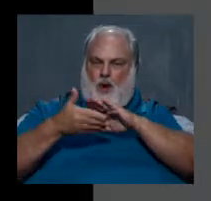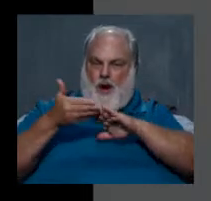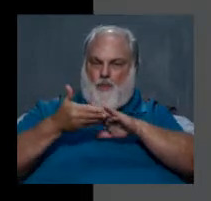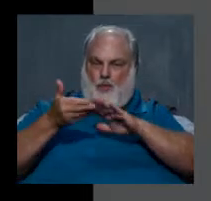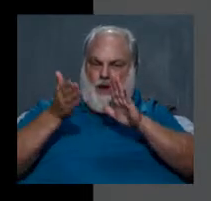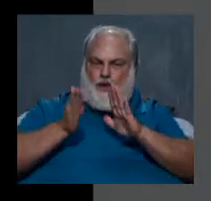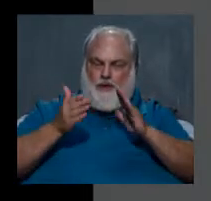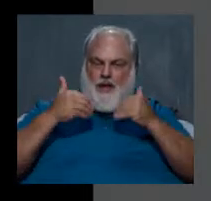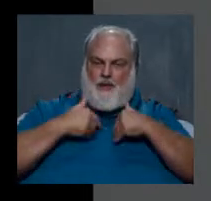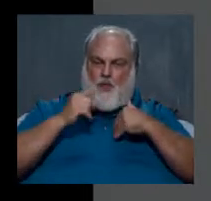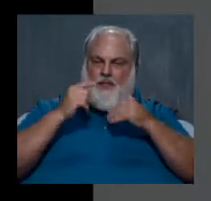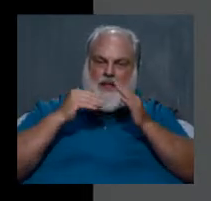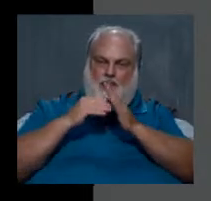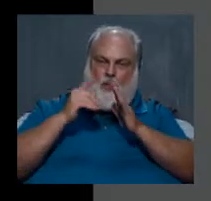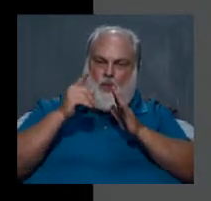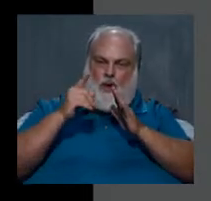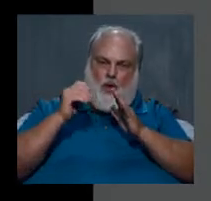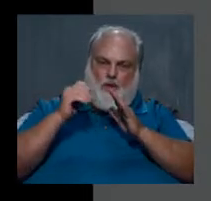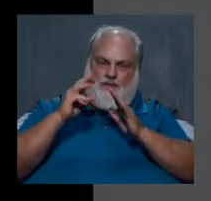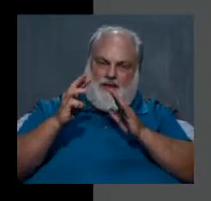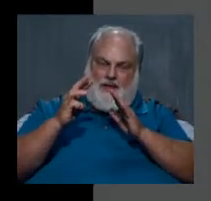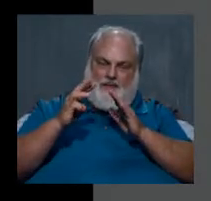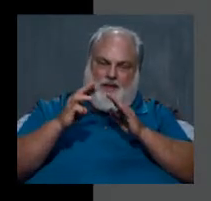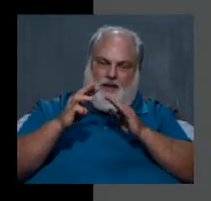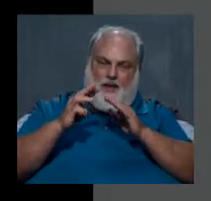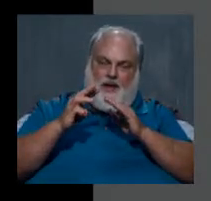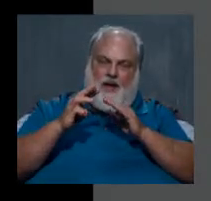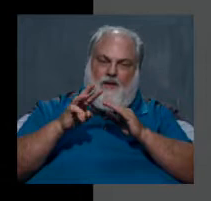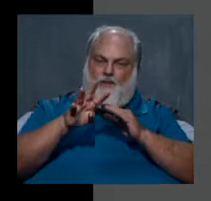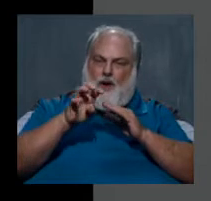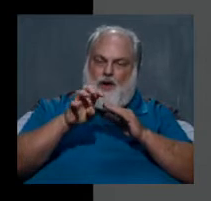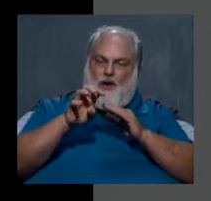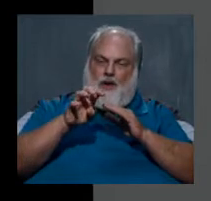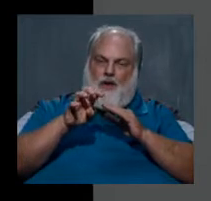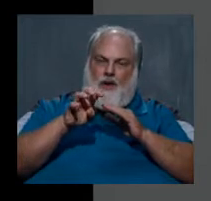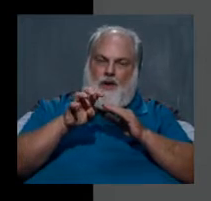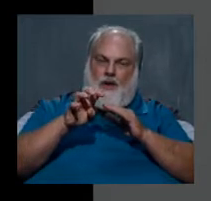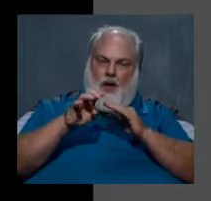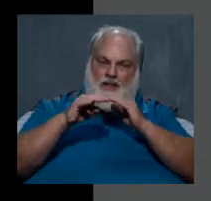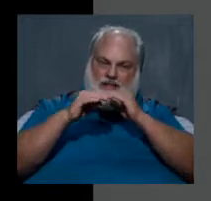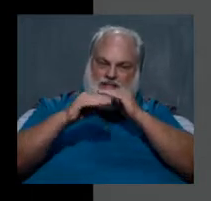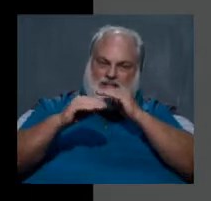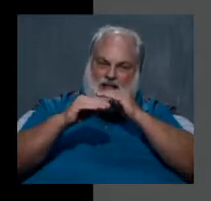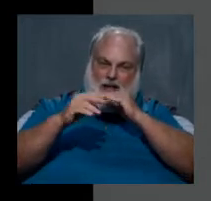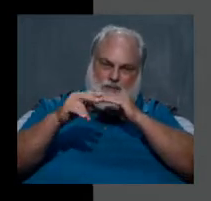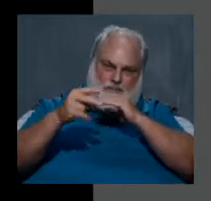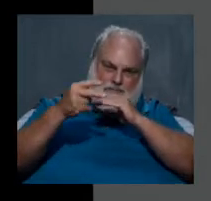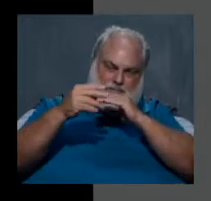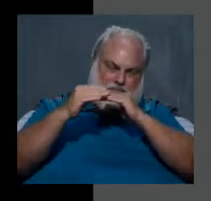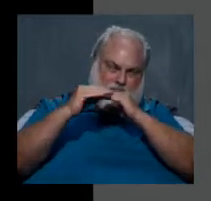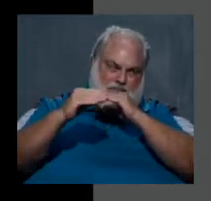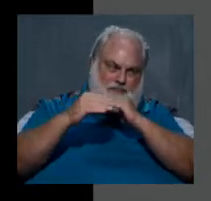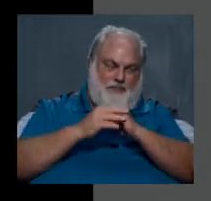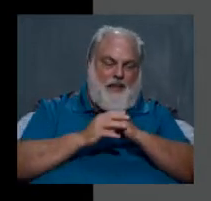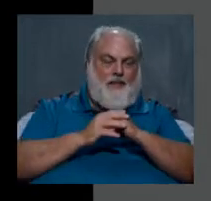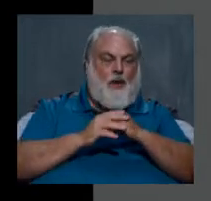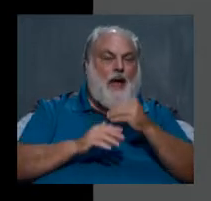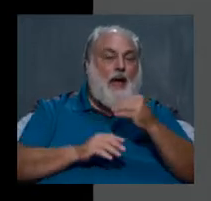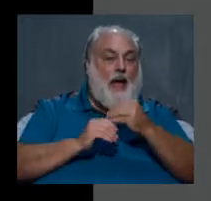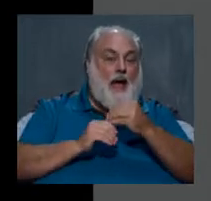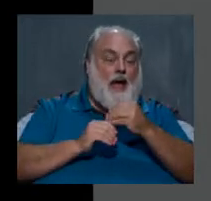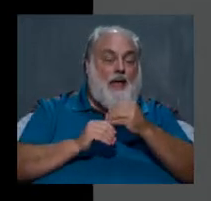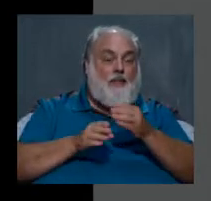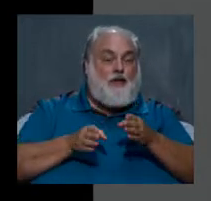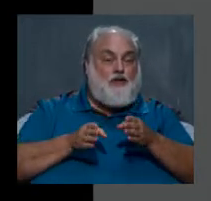contains 1,106 square feet on the first floor and 448 square feet on the second level. The applicant is proposing to extend the